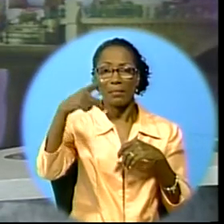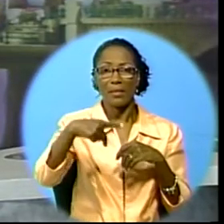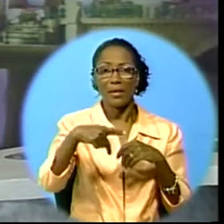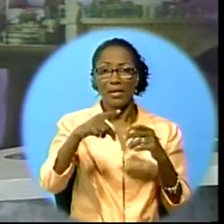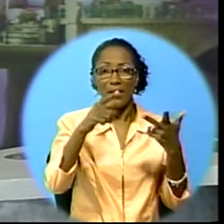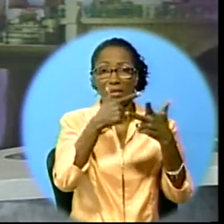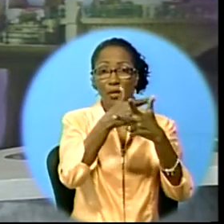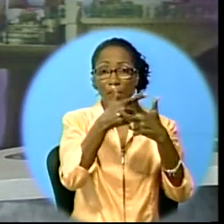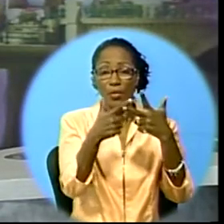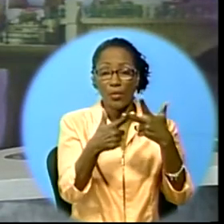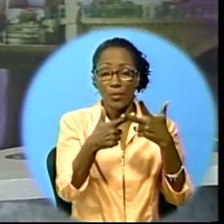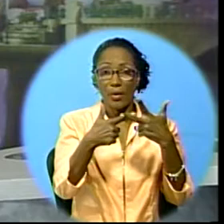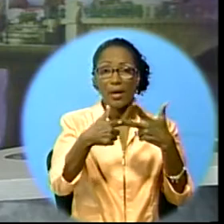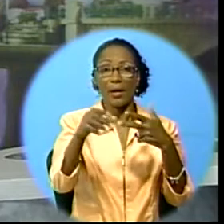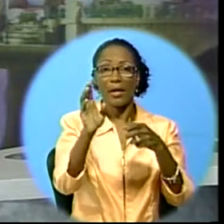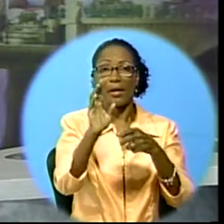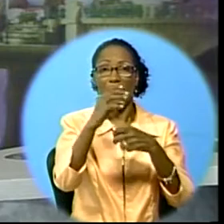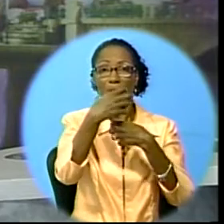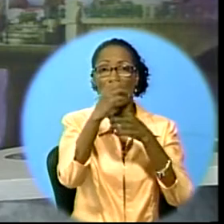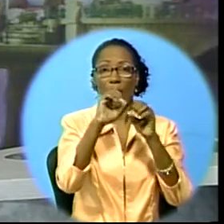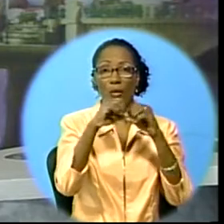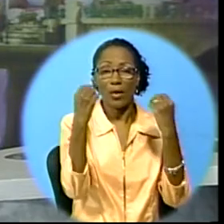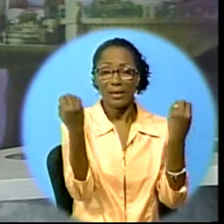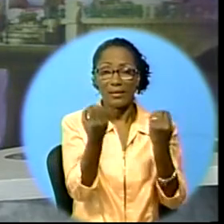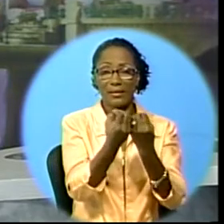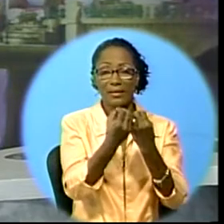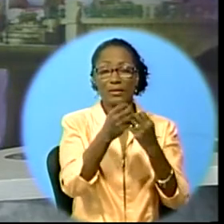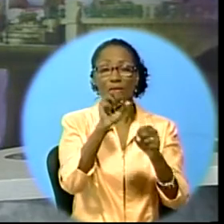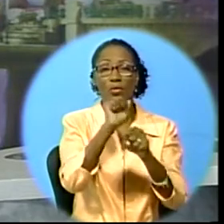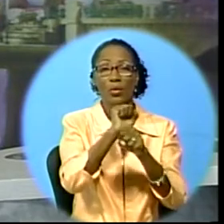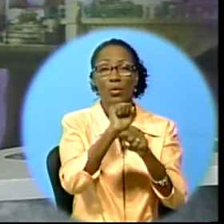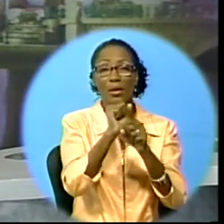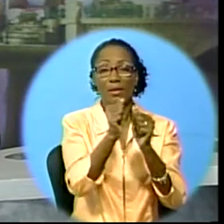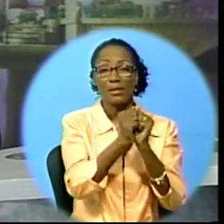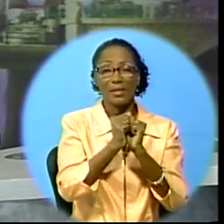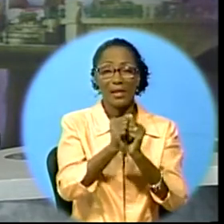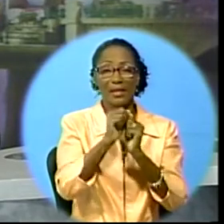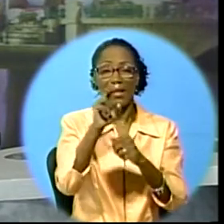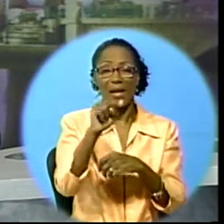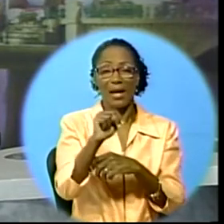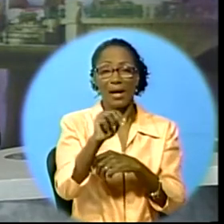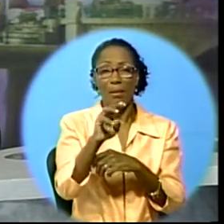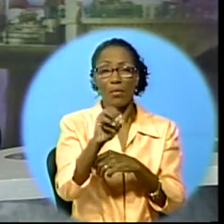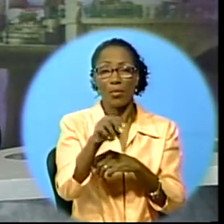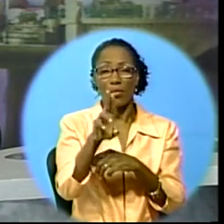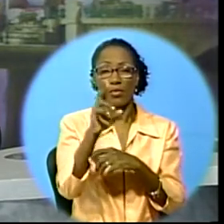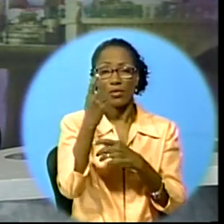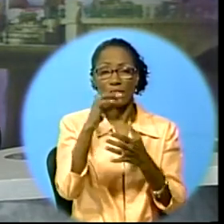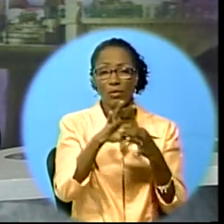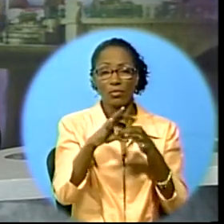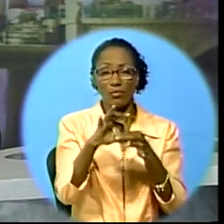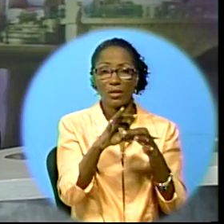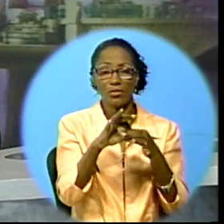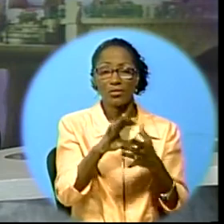working together for the past year, and the MOU formalizes that relationship.